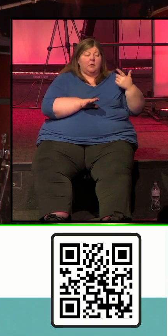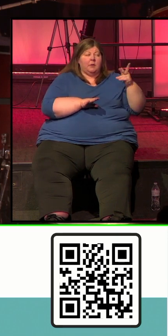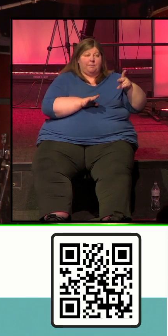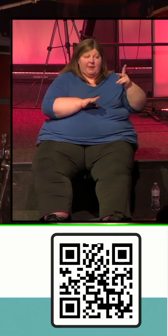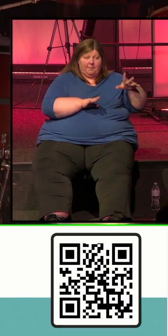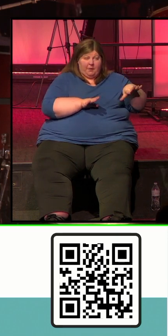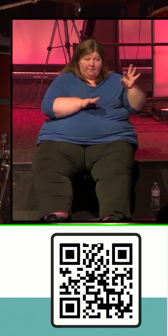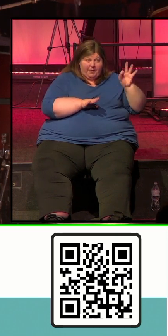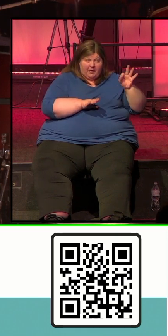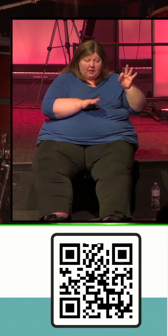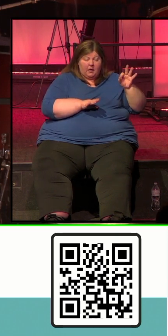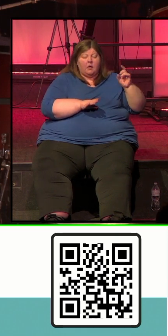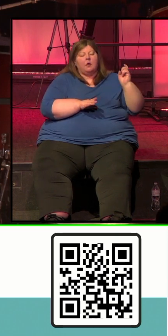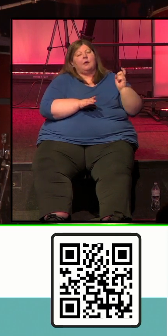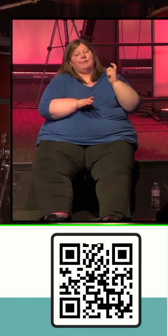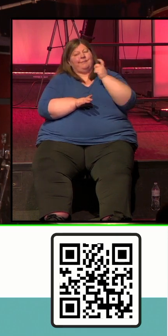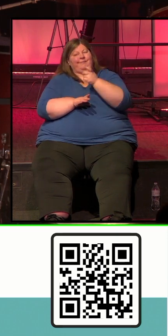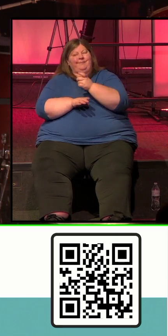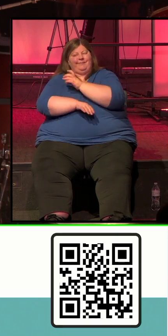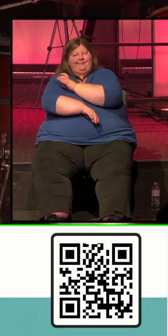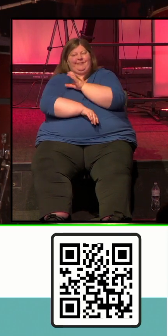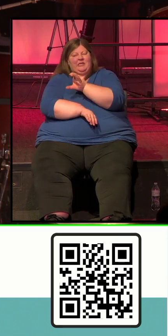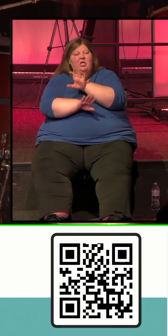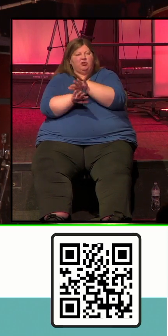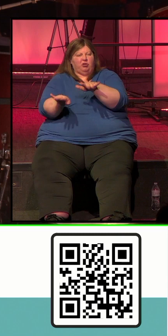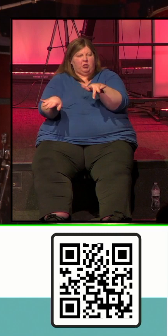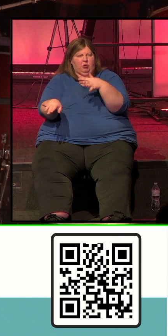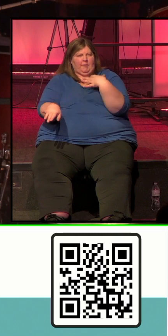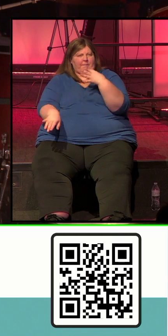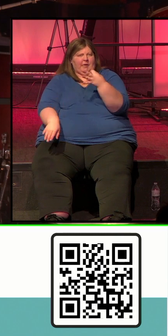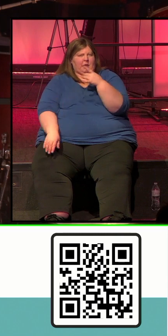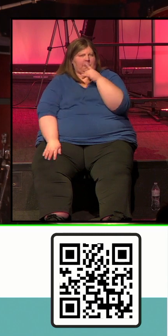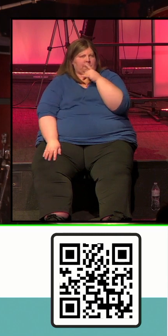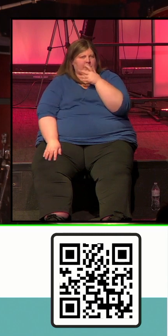with voice and choice. So instead of us